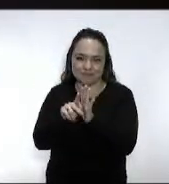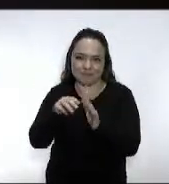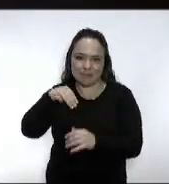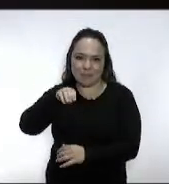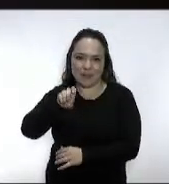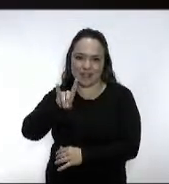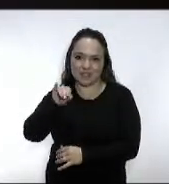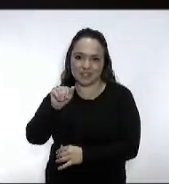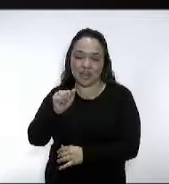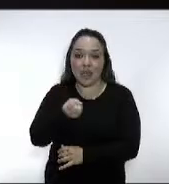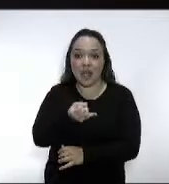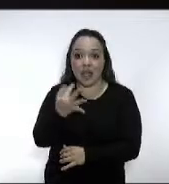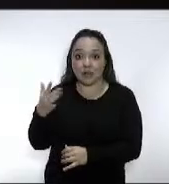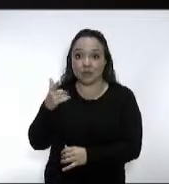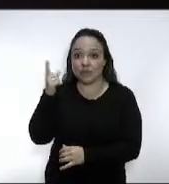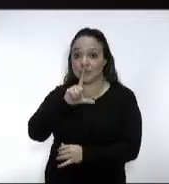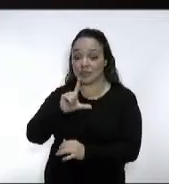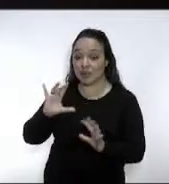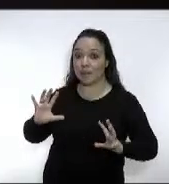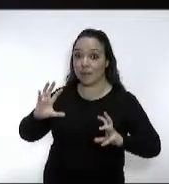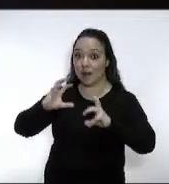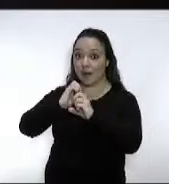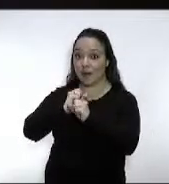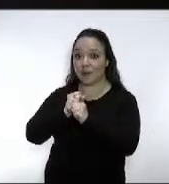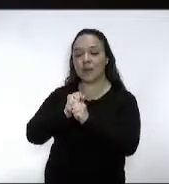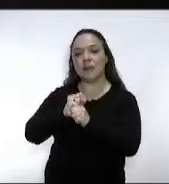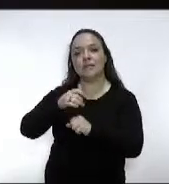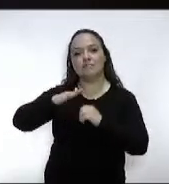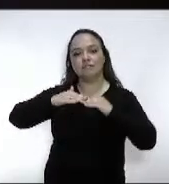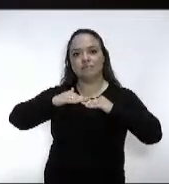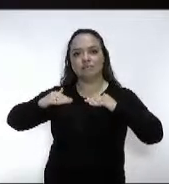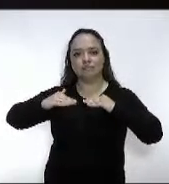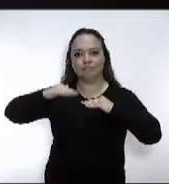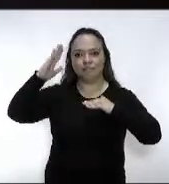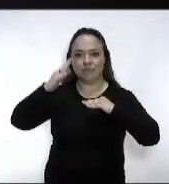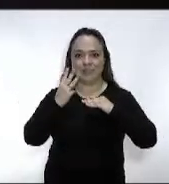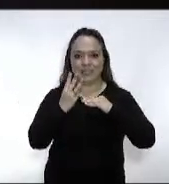So the students have had their GPA